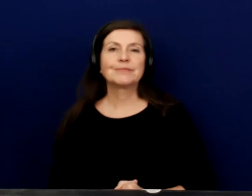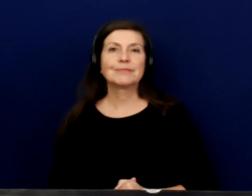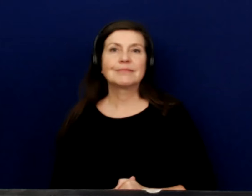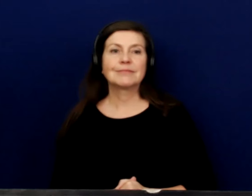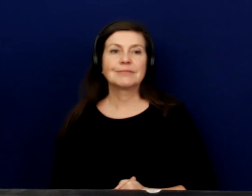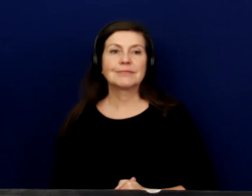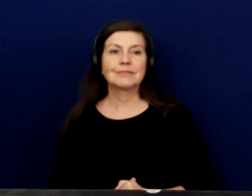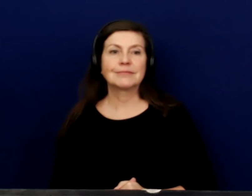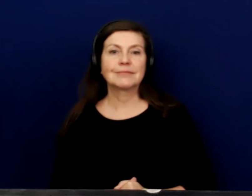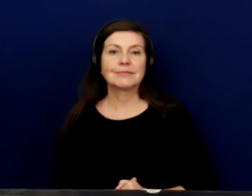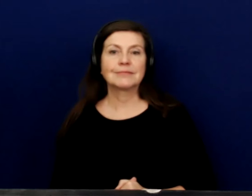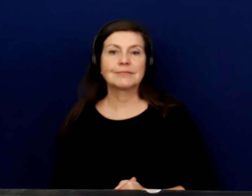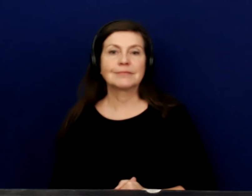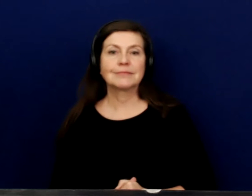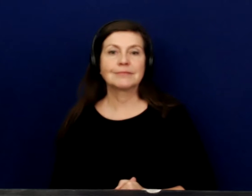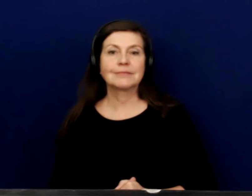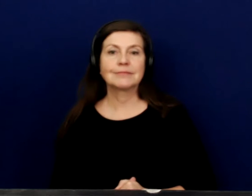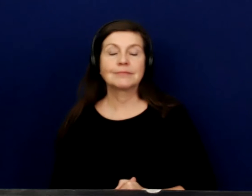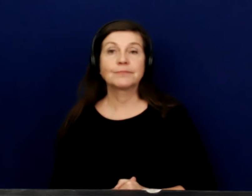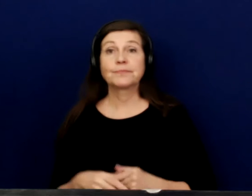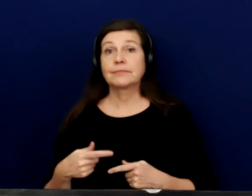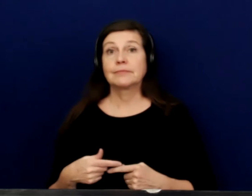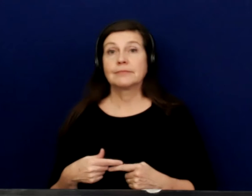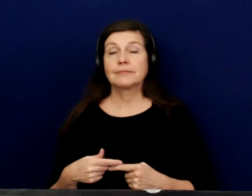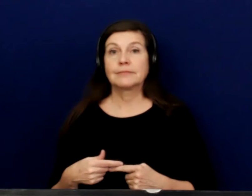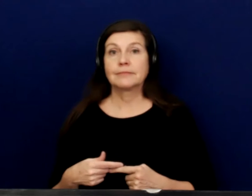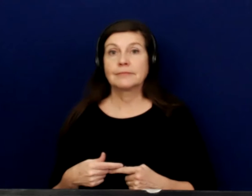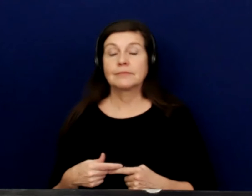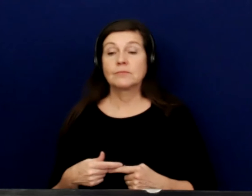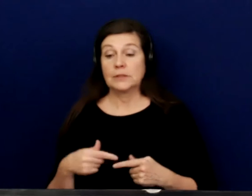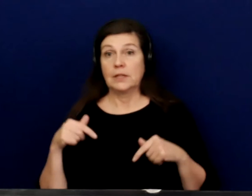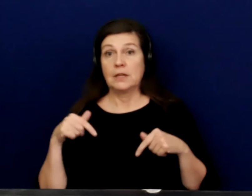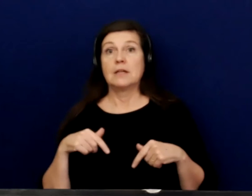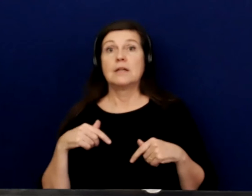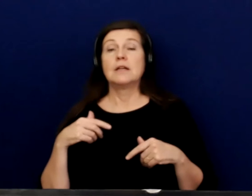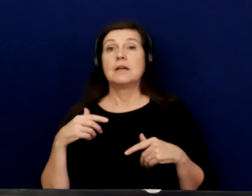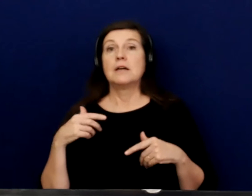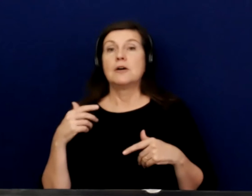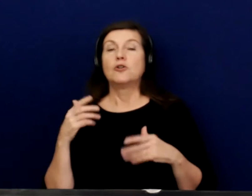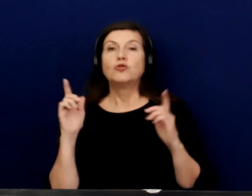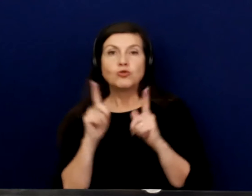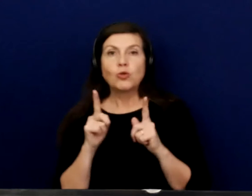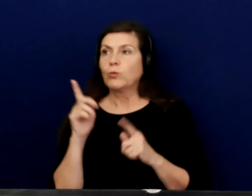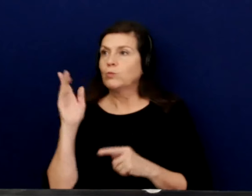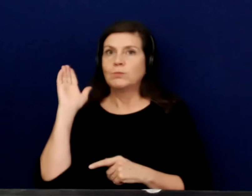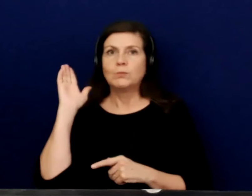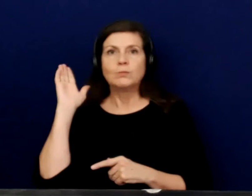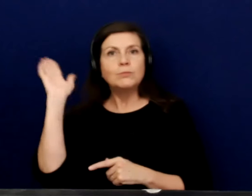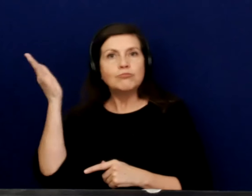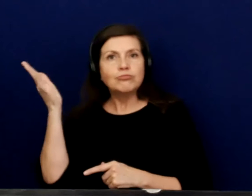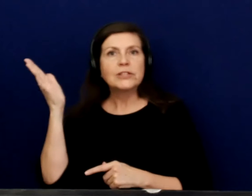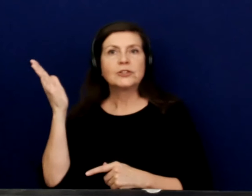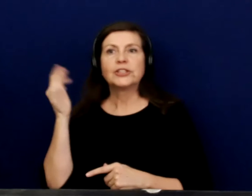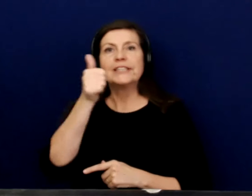this last part of the workshop, we will make short presentations from each of the expert rooms, the national